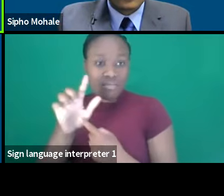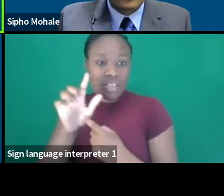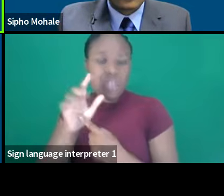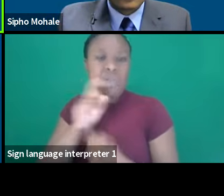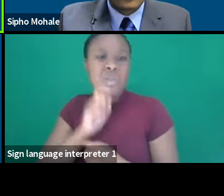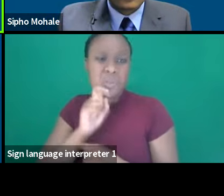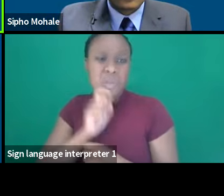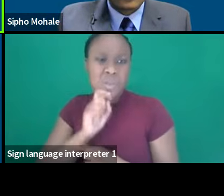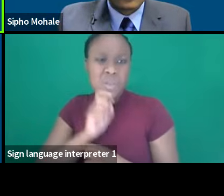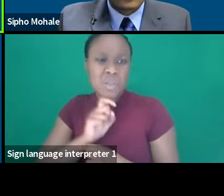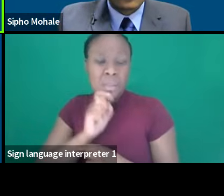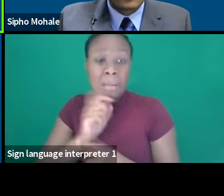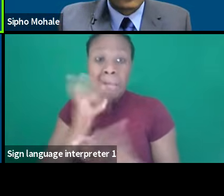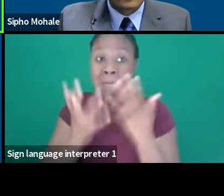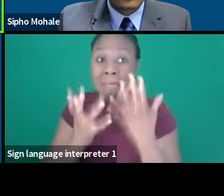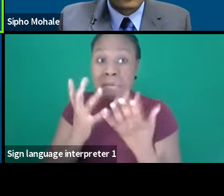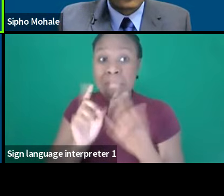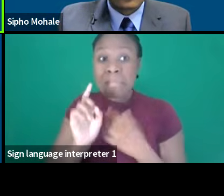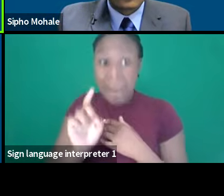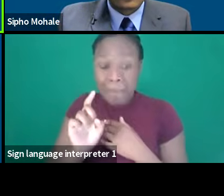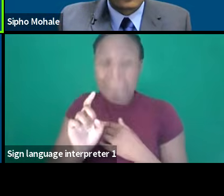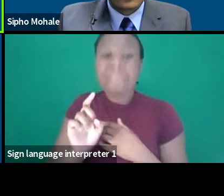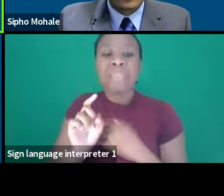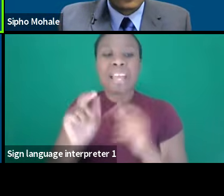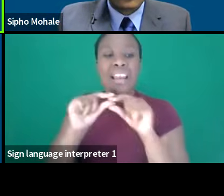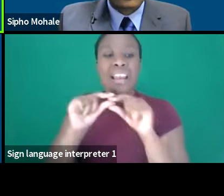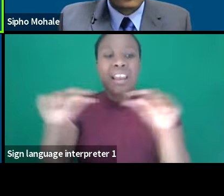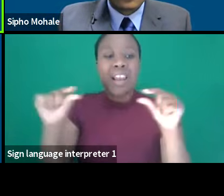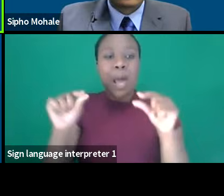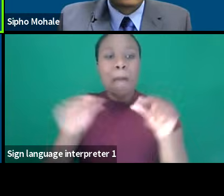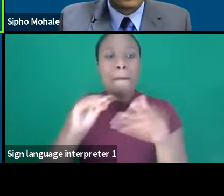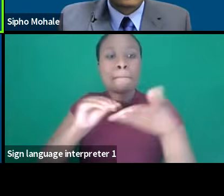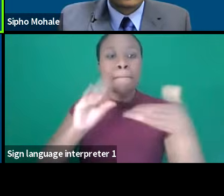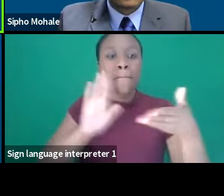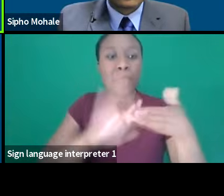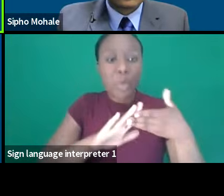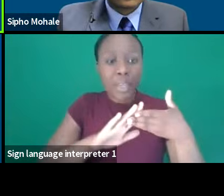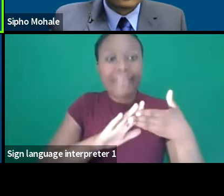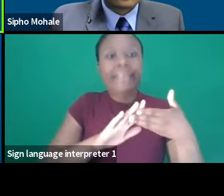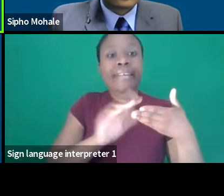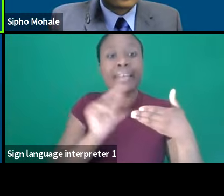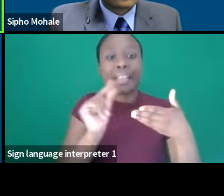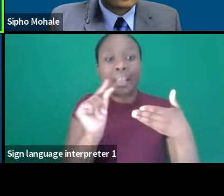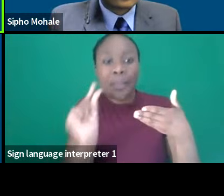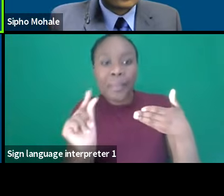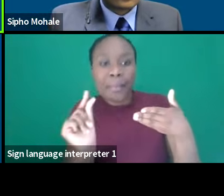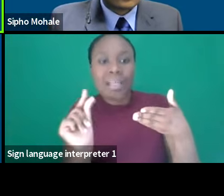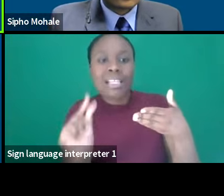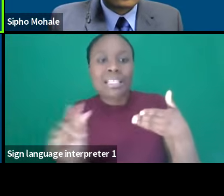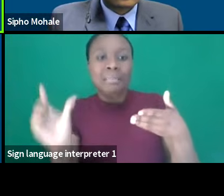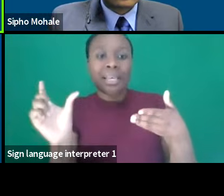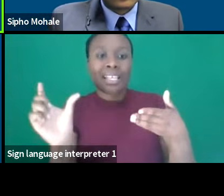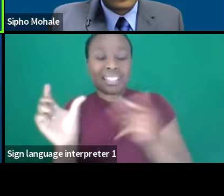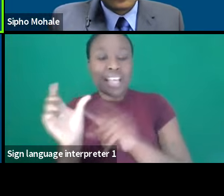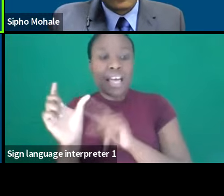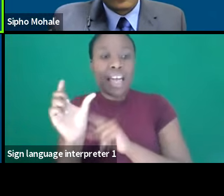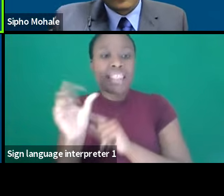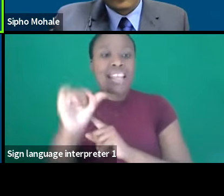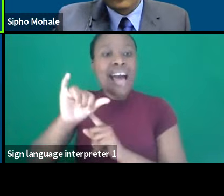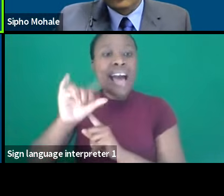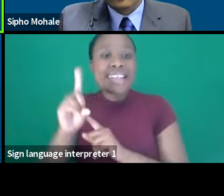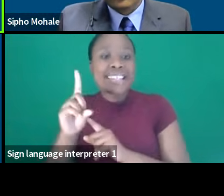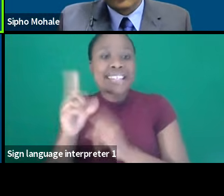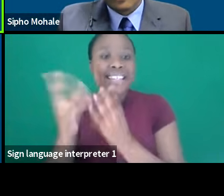please use the word booking, make a space, and put your ID number so that you can be able to secure your